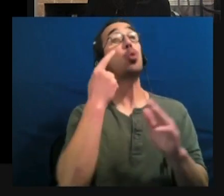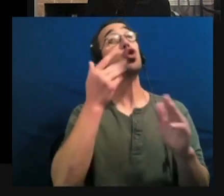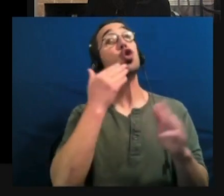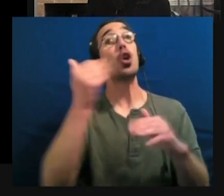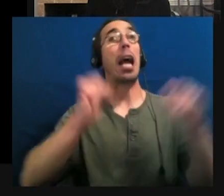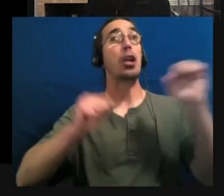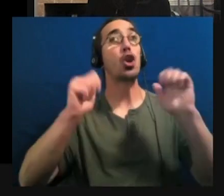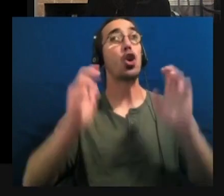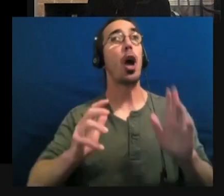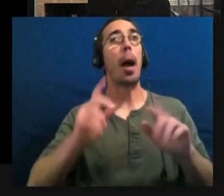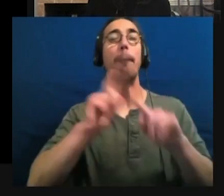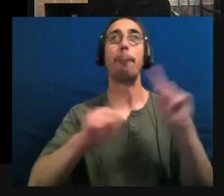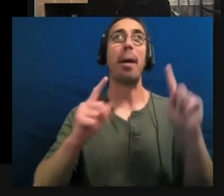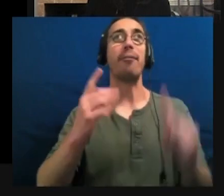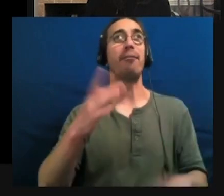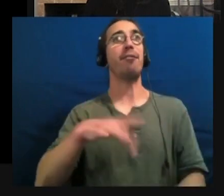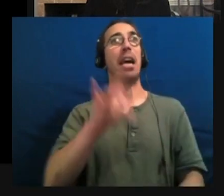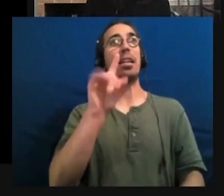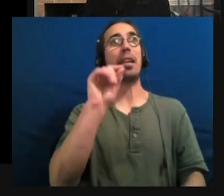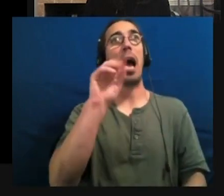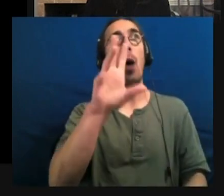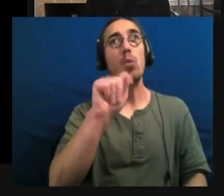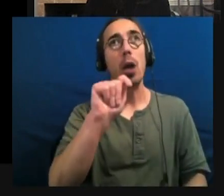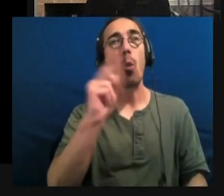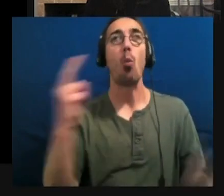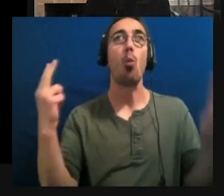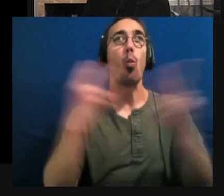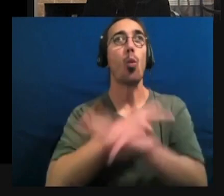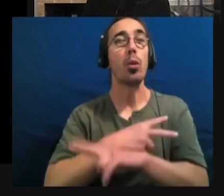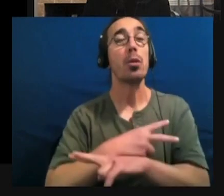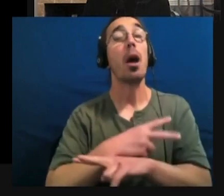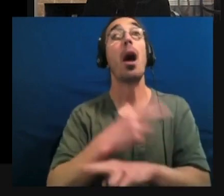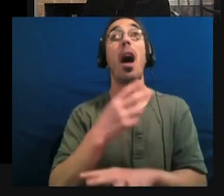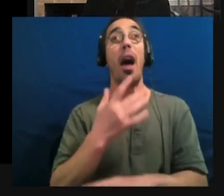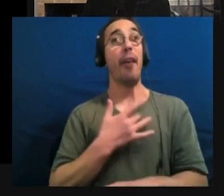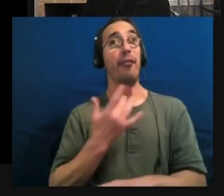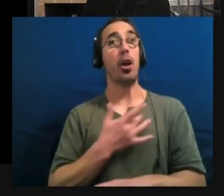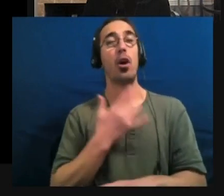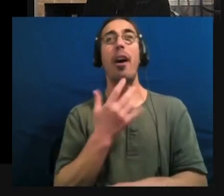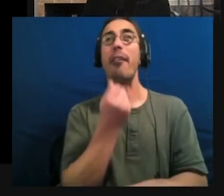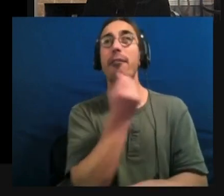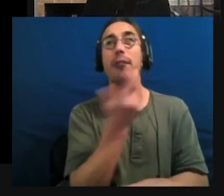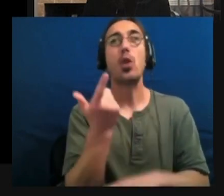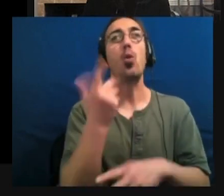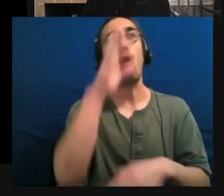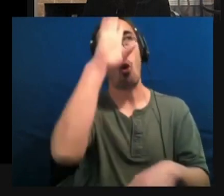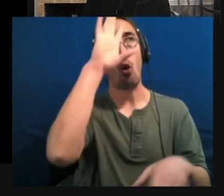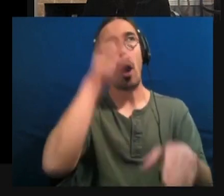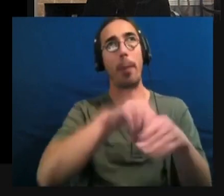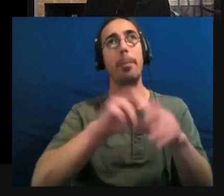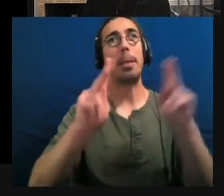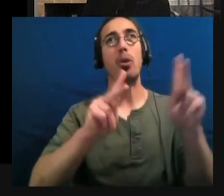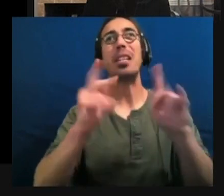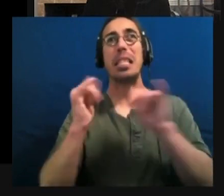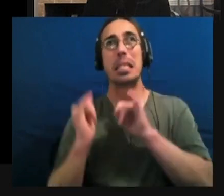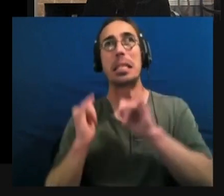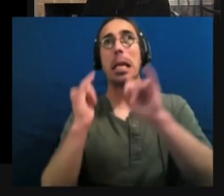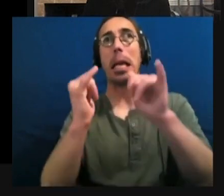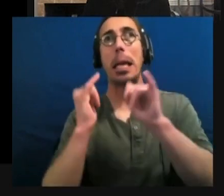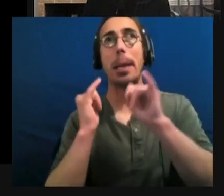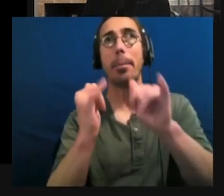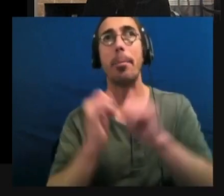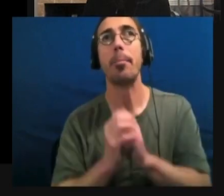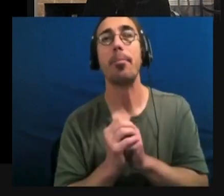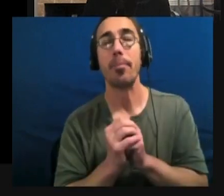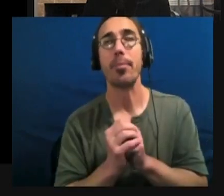out I was the worst. I suspect quite a few autistic people to be as oblivious as I was to this. That's why it never